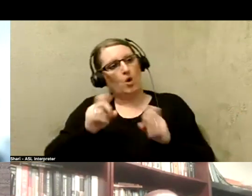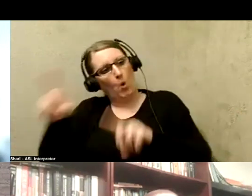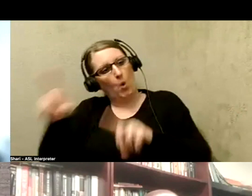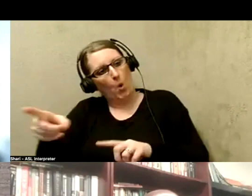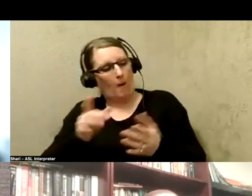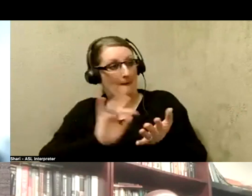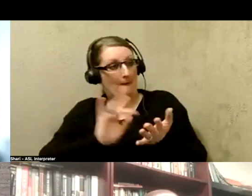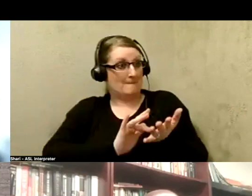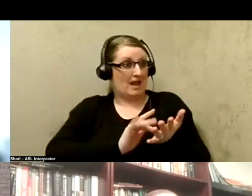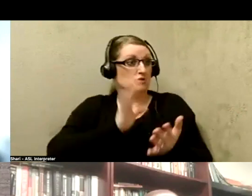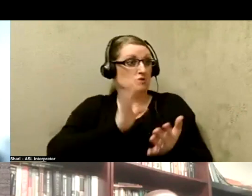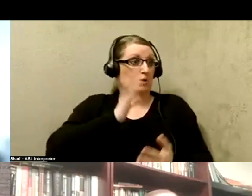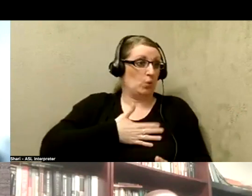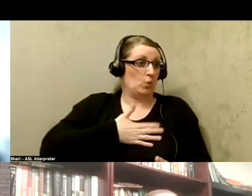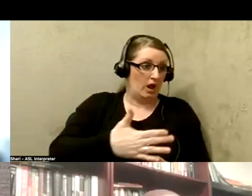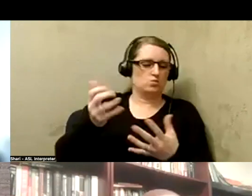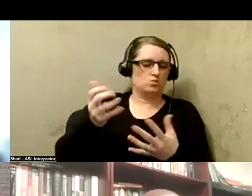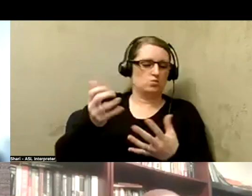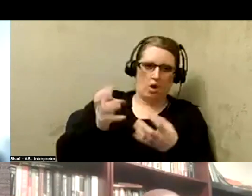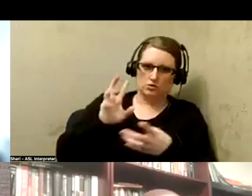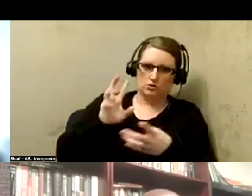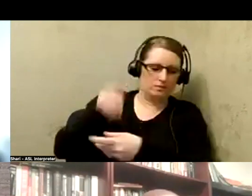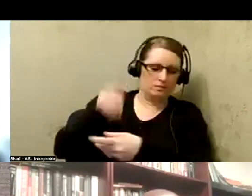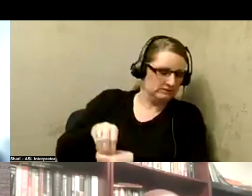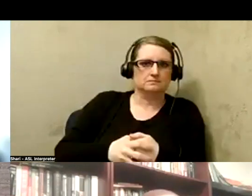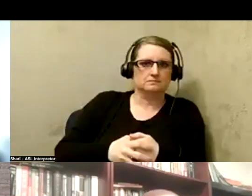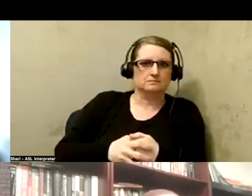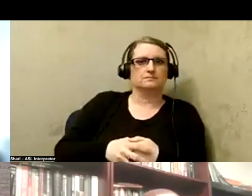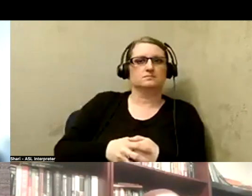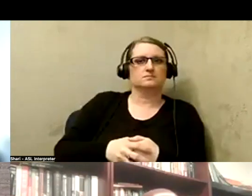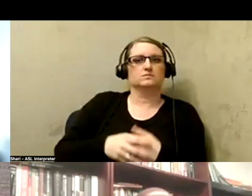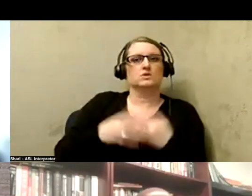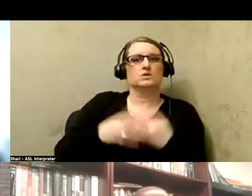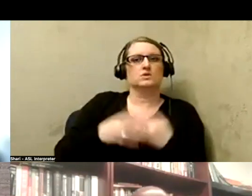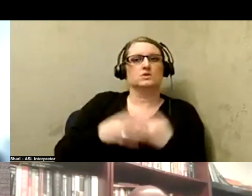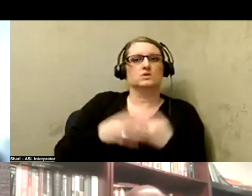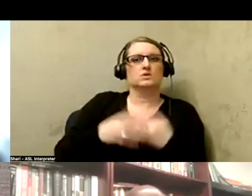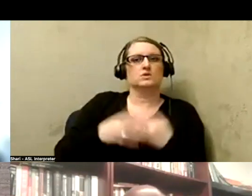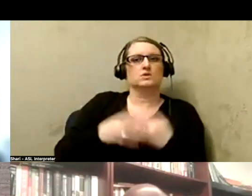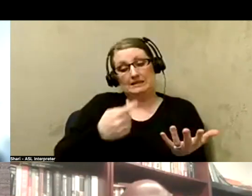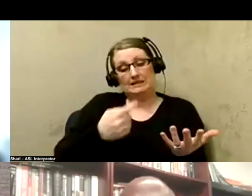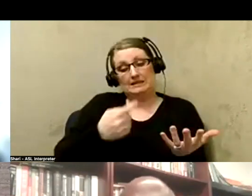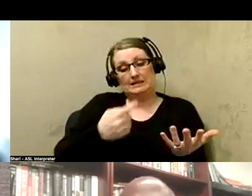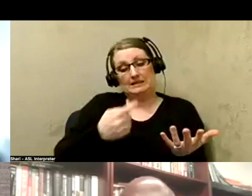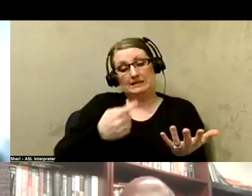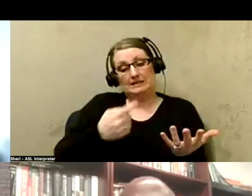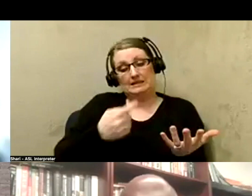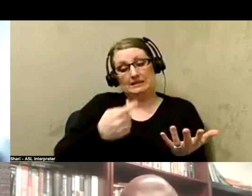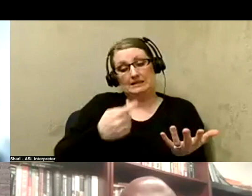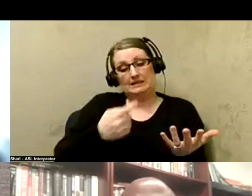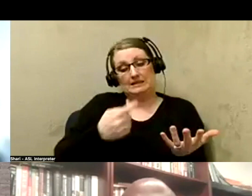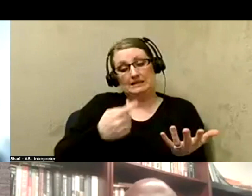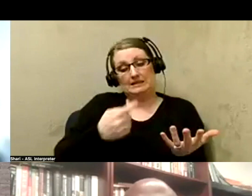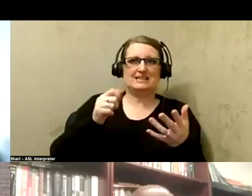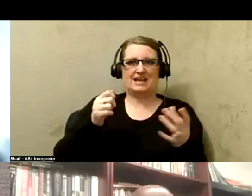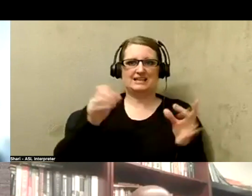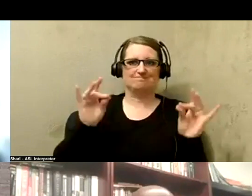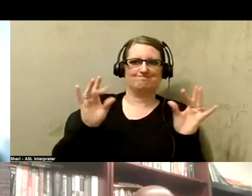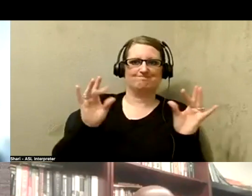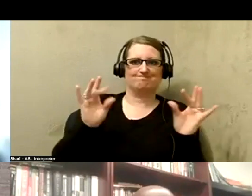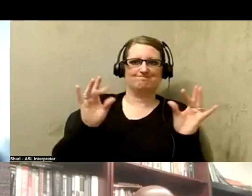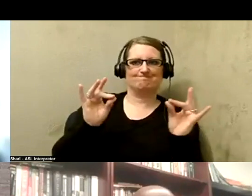do or don't want, so that they can actively participate in that. All this is to say is that I think, you know, there's this kind of